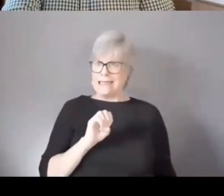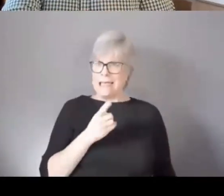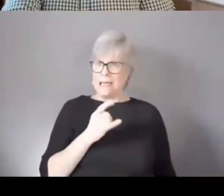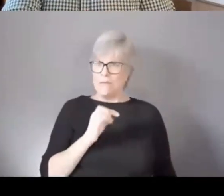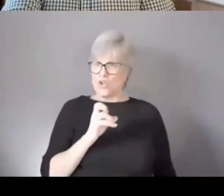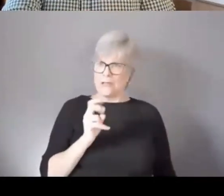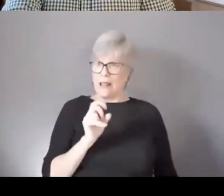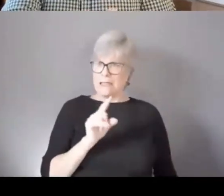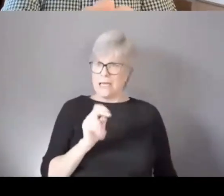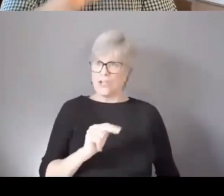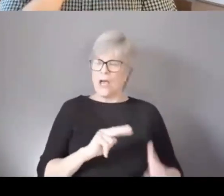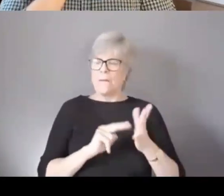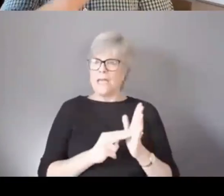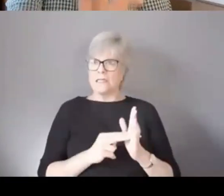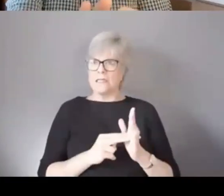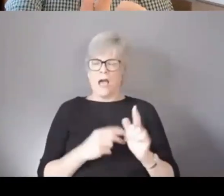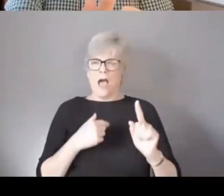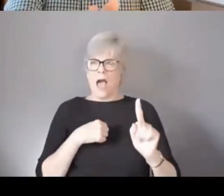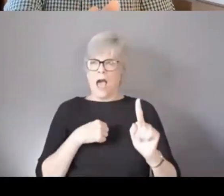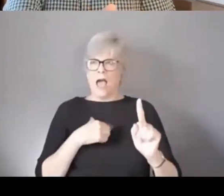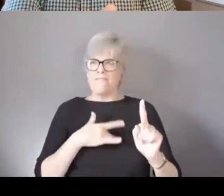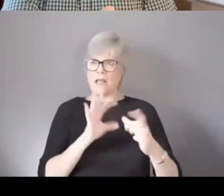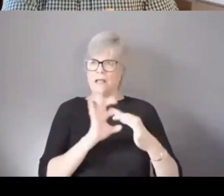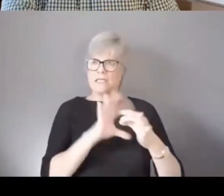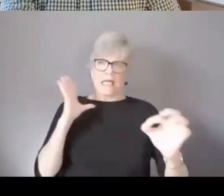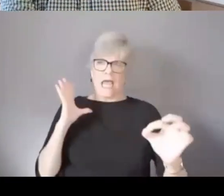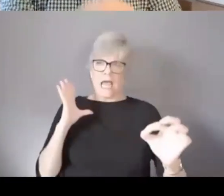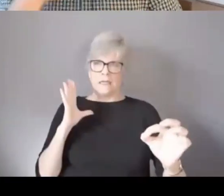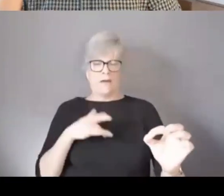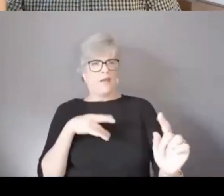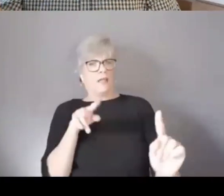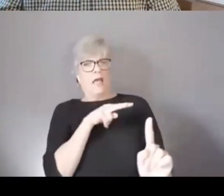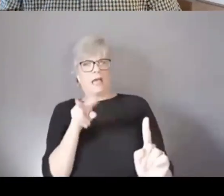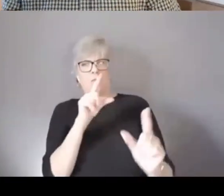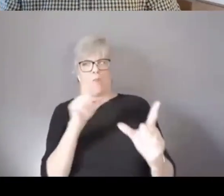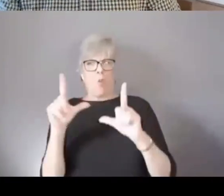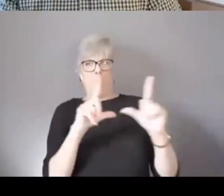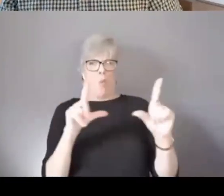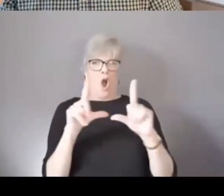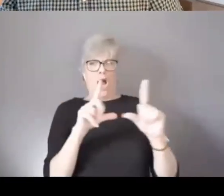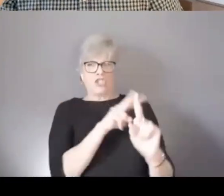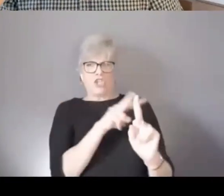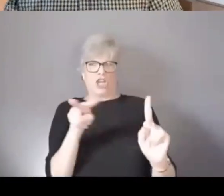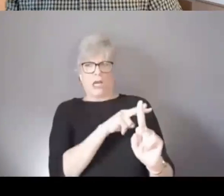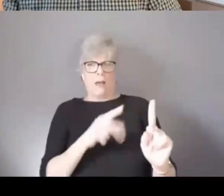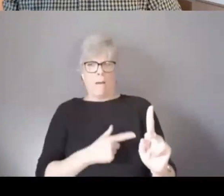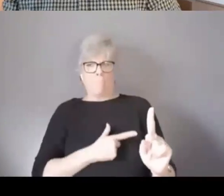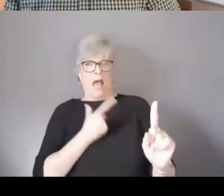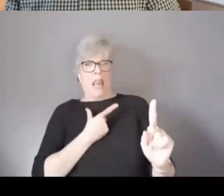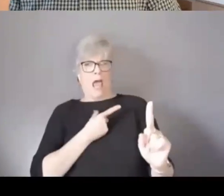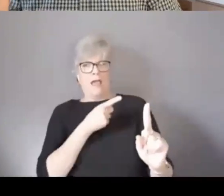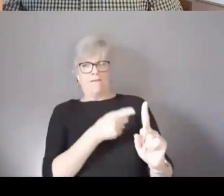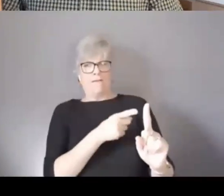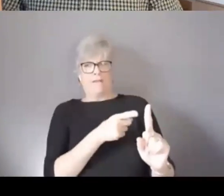my world in third person. So I almost feel like I'm watching my life in a movie. When we become extremely overwhelmed for a great length